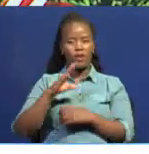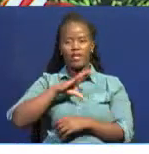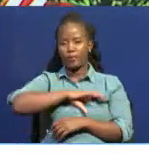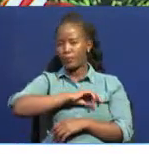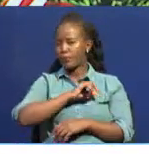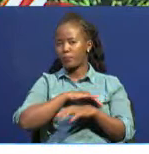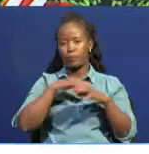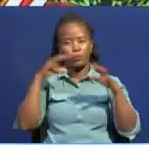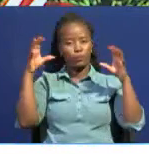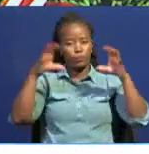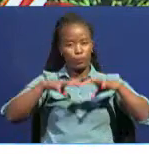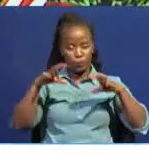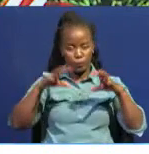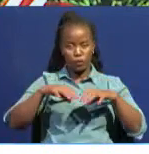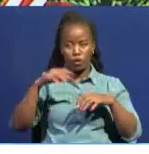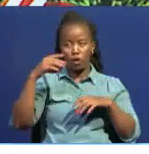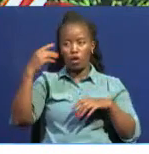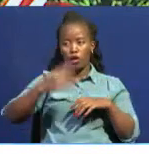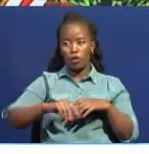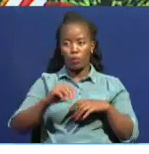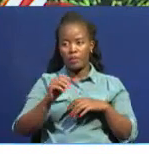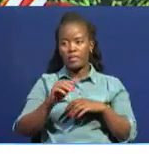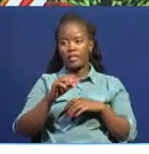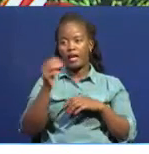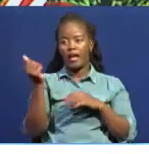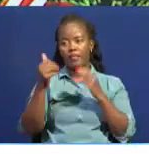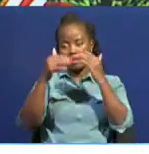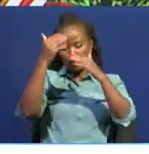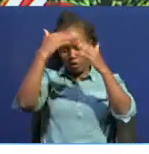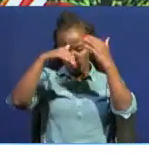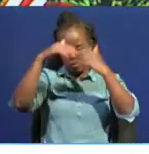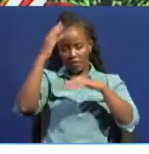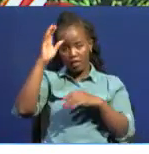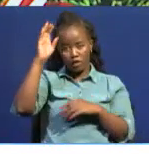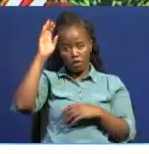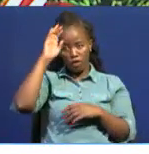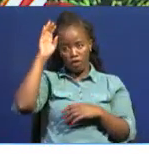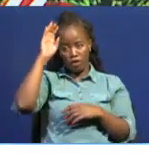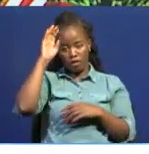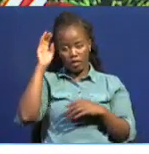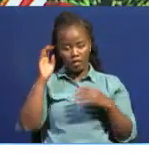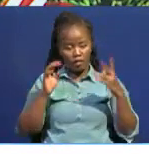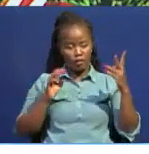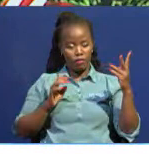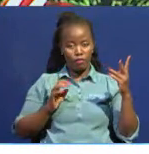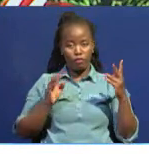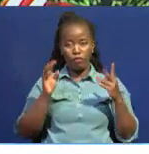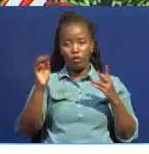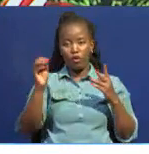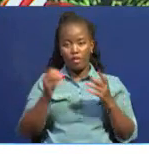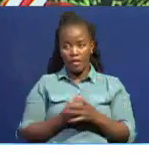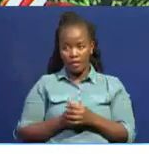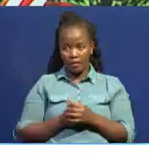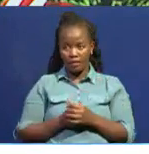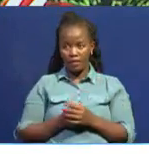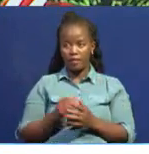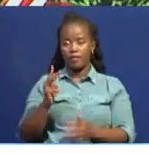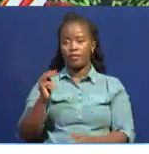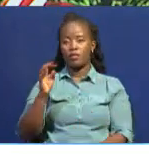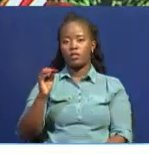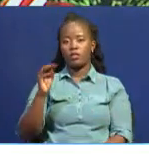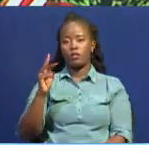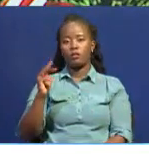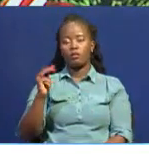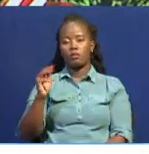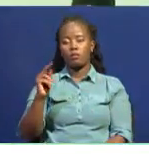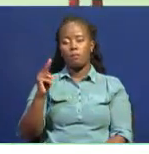men's team 4-0 in a thrilling league match played at the Sikh Union grounds here in Nairobi, thanks to Matthew Momanyi's double. Let's